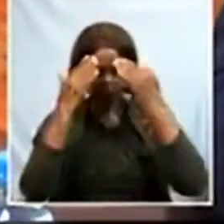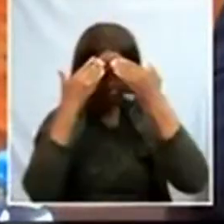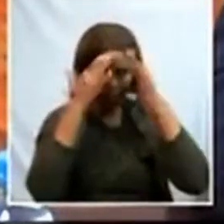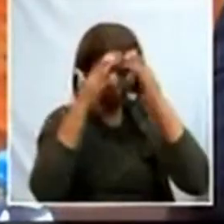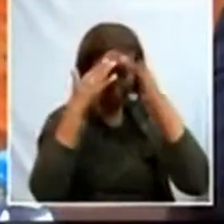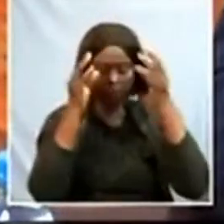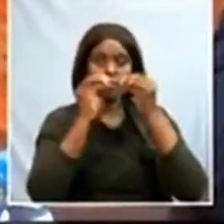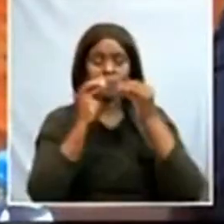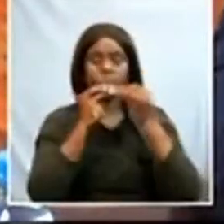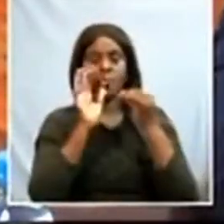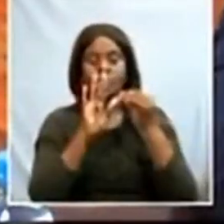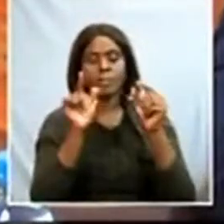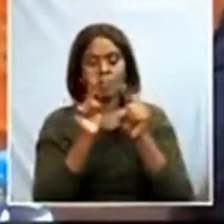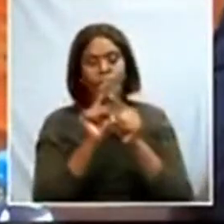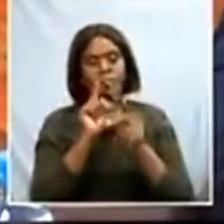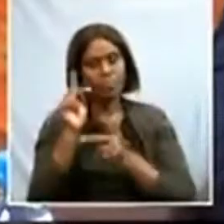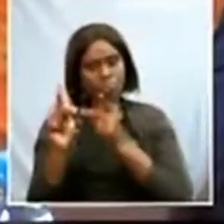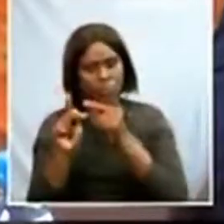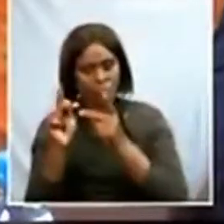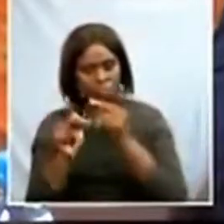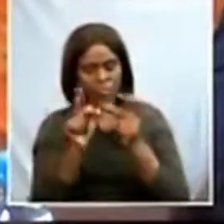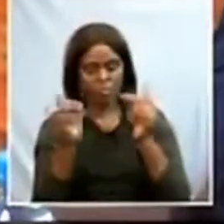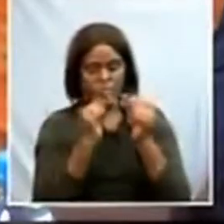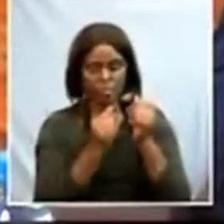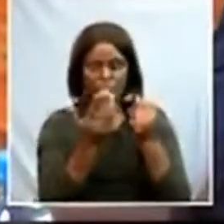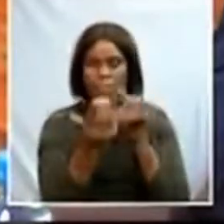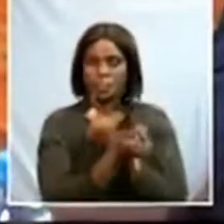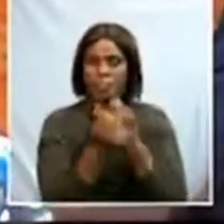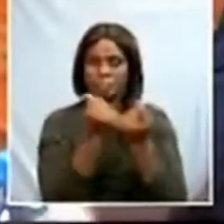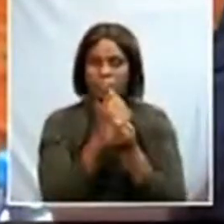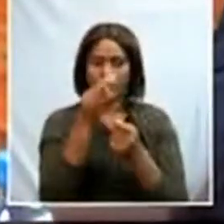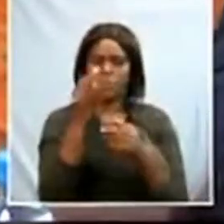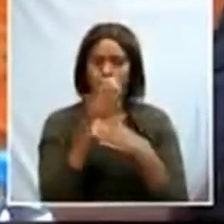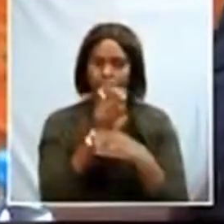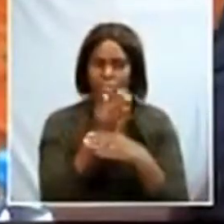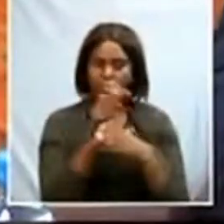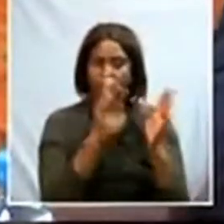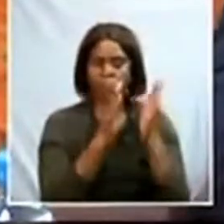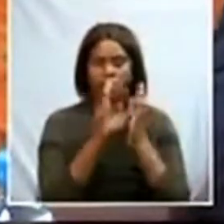sensitization on the procedures when it comes to change of business plan.